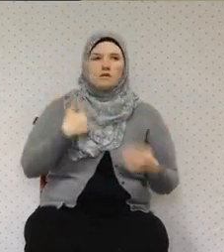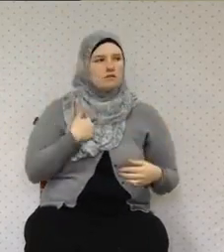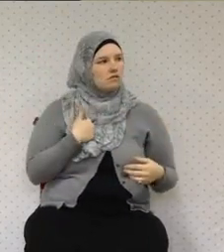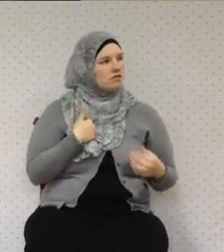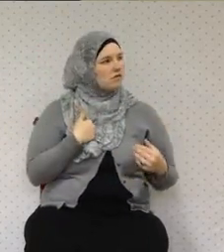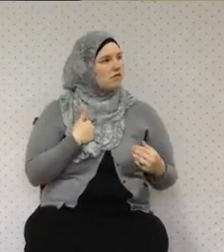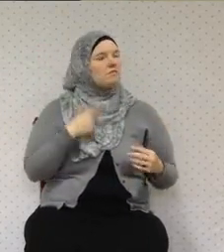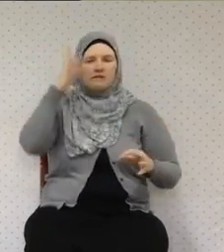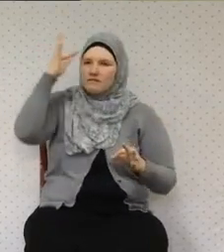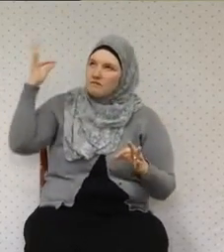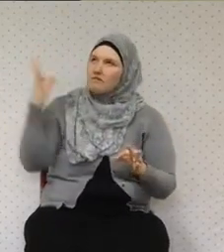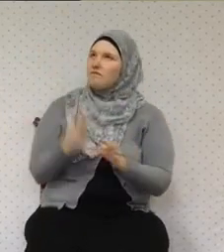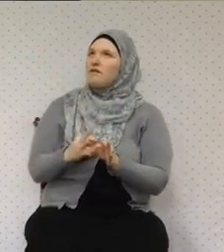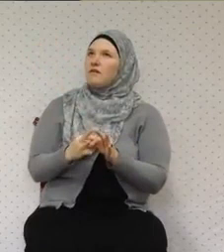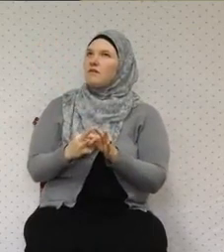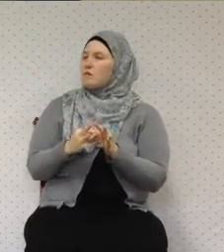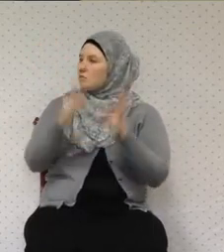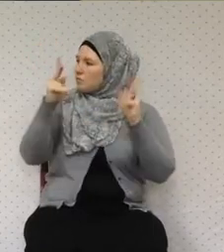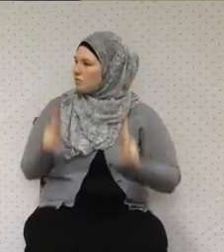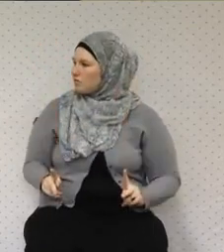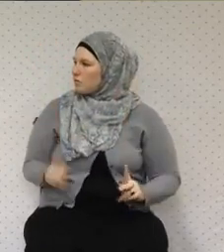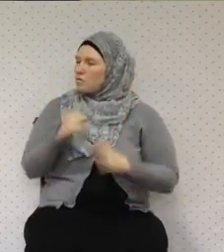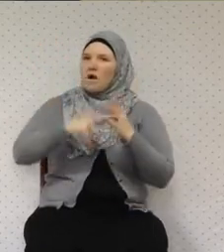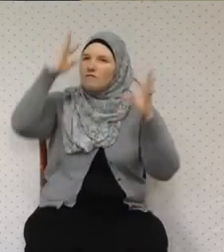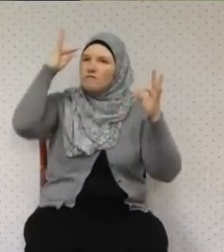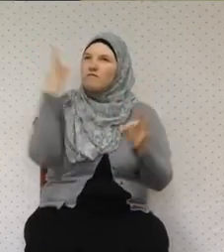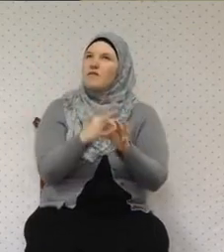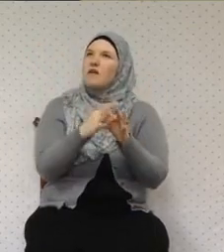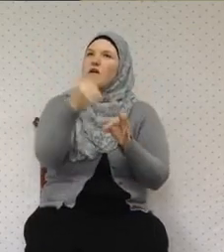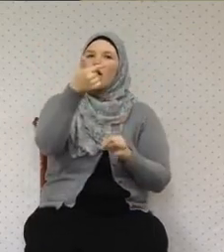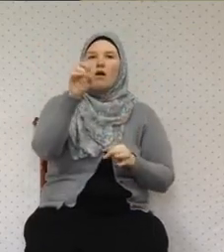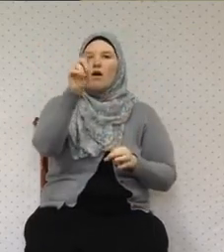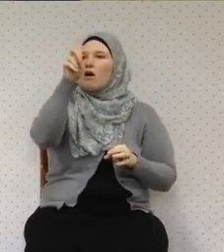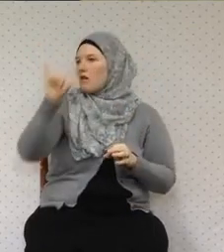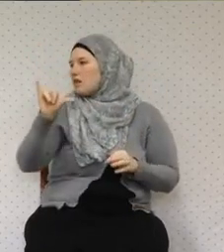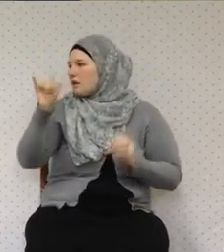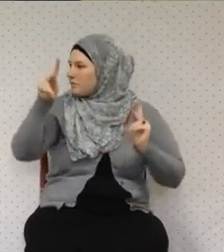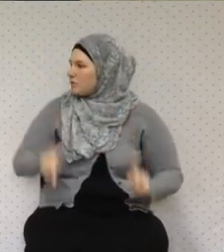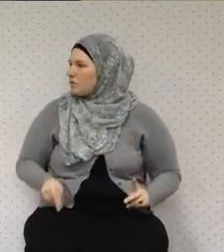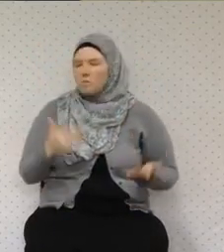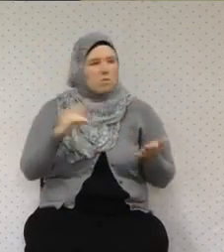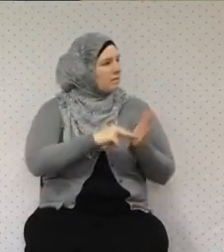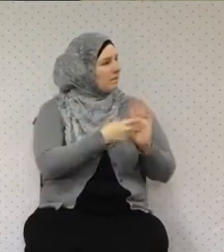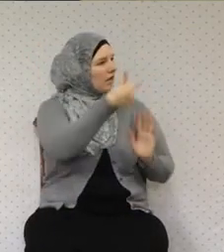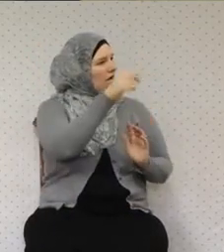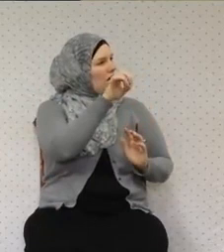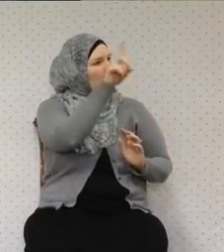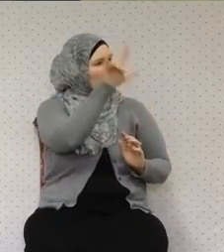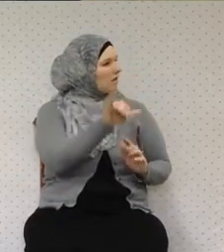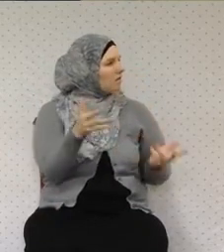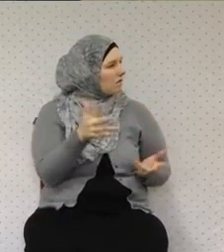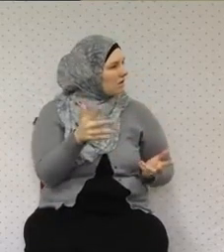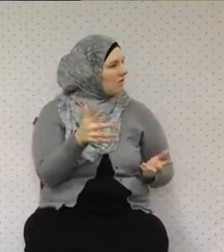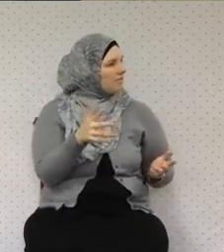be a godly person. What is a godly person? A godly person is a person who learns